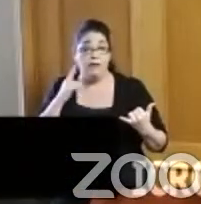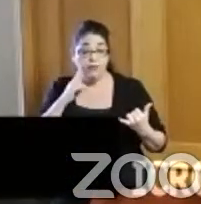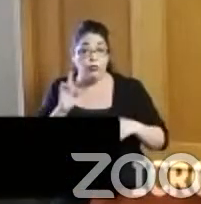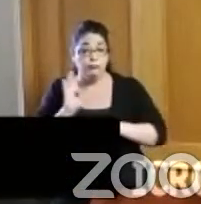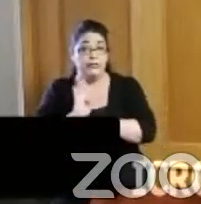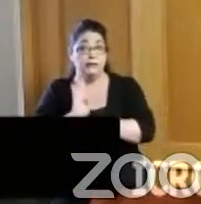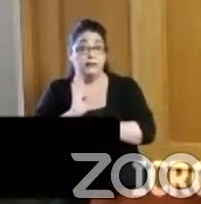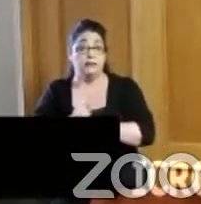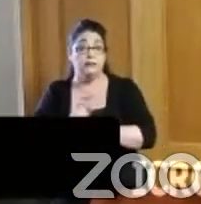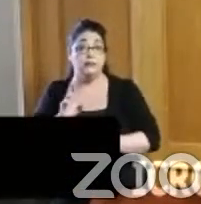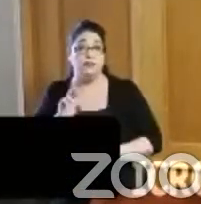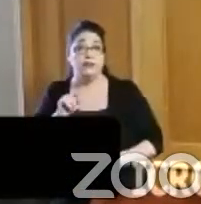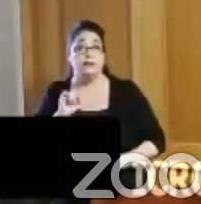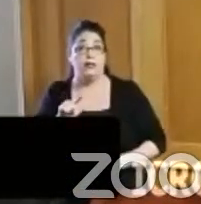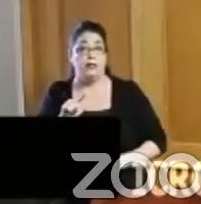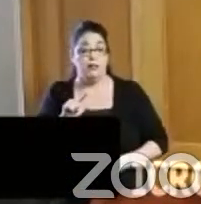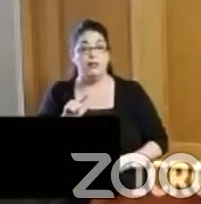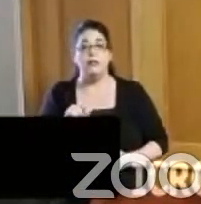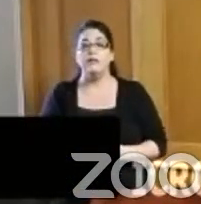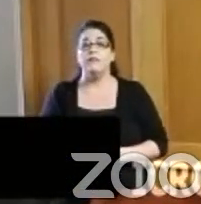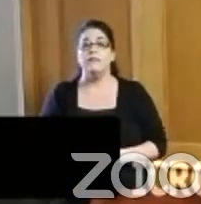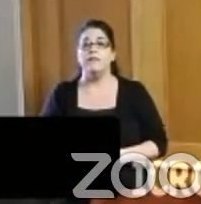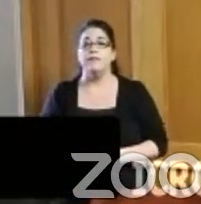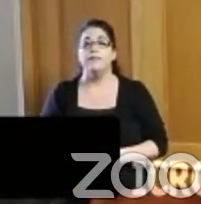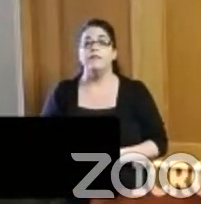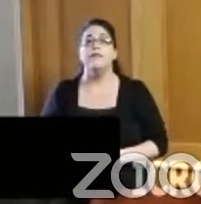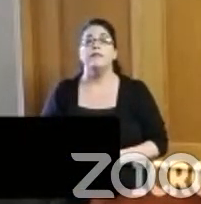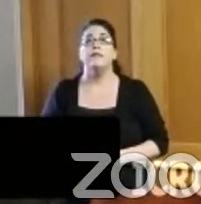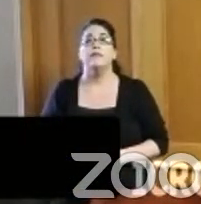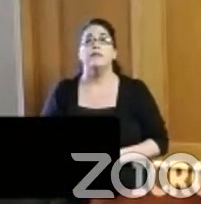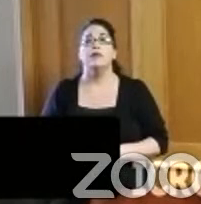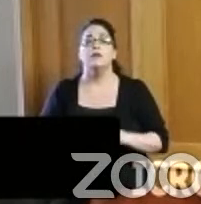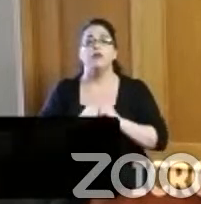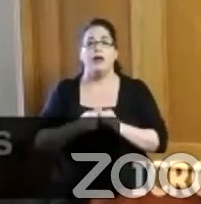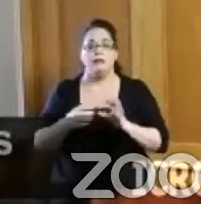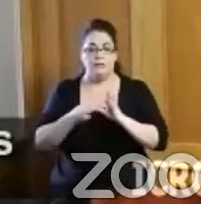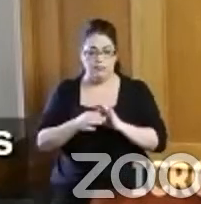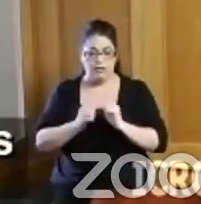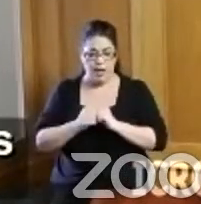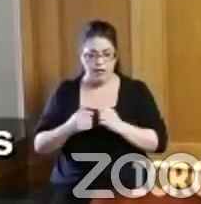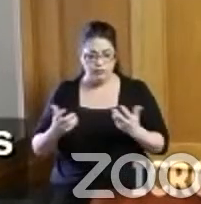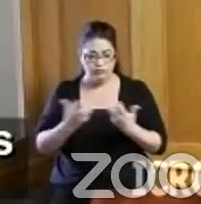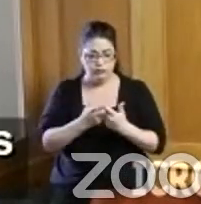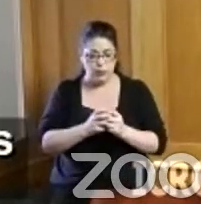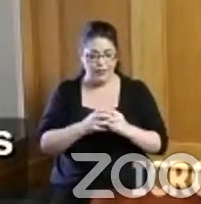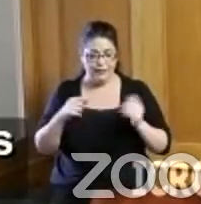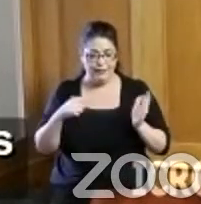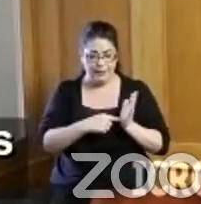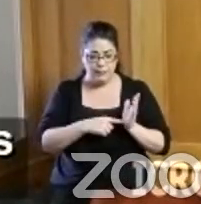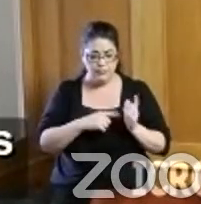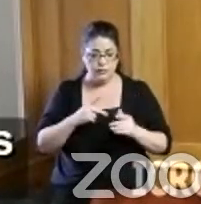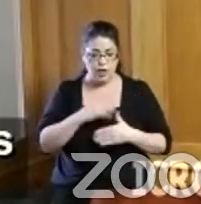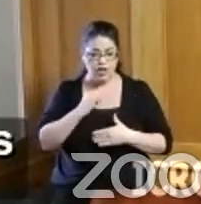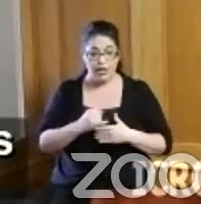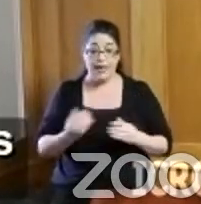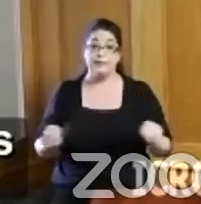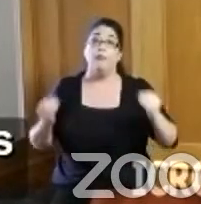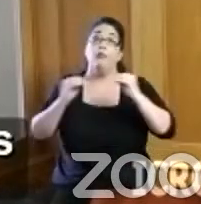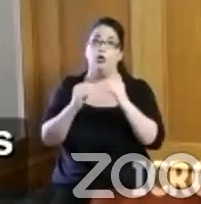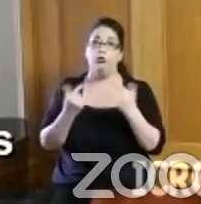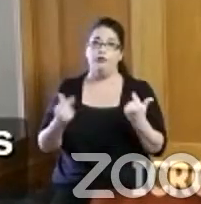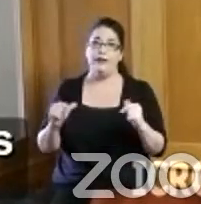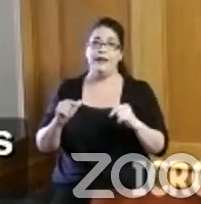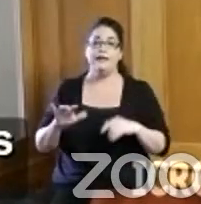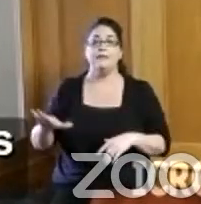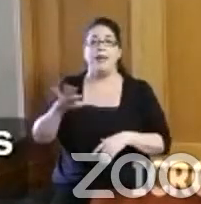so I am trying to put this in context related to this project, which admittedly by all has a lot of green space, more green space than